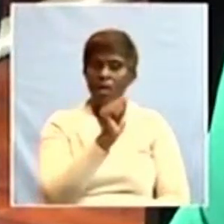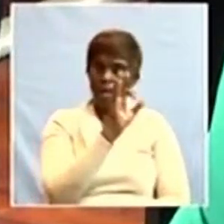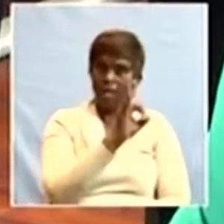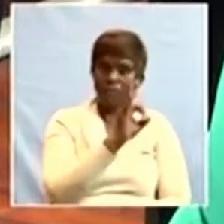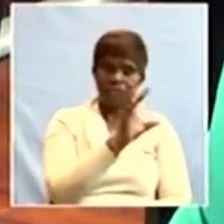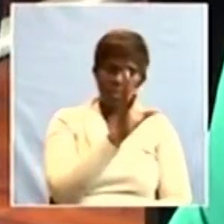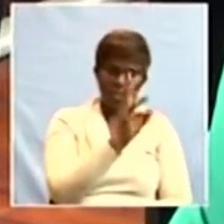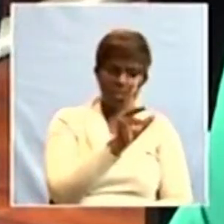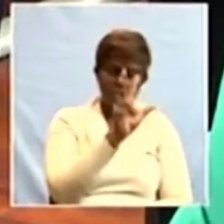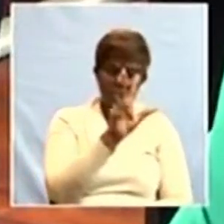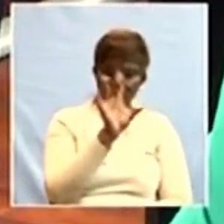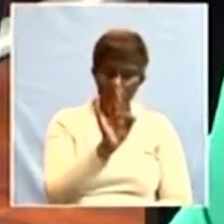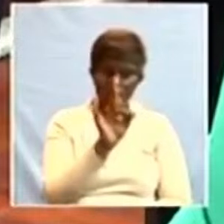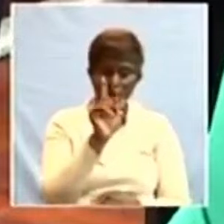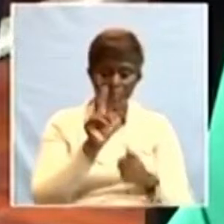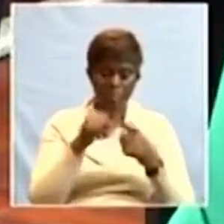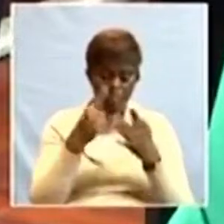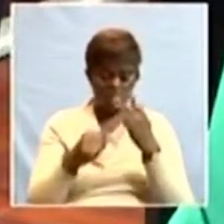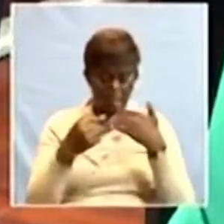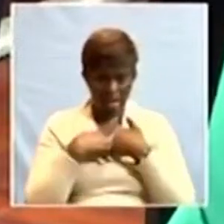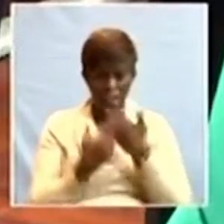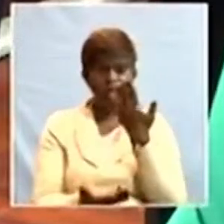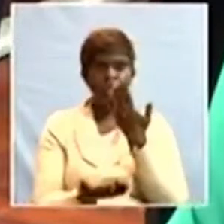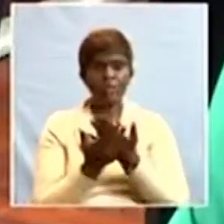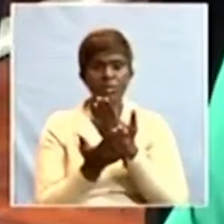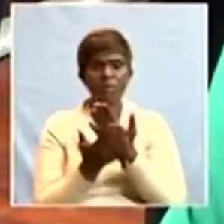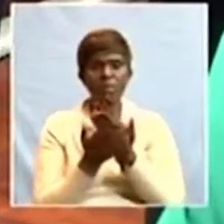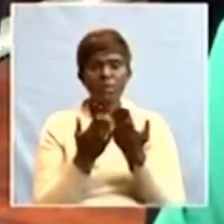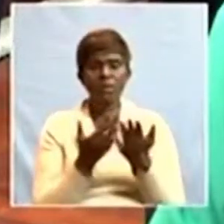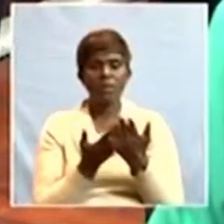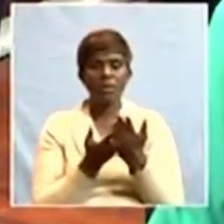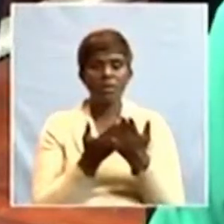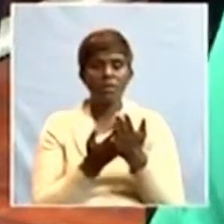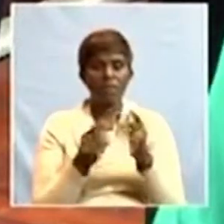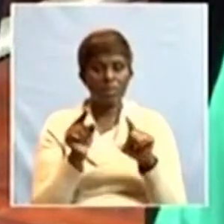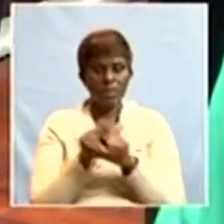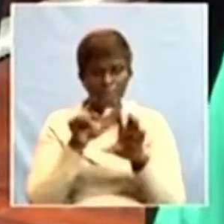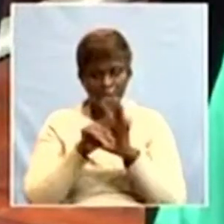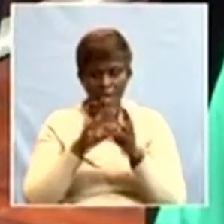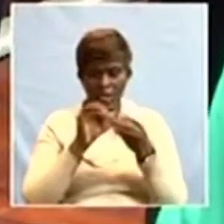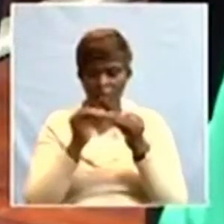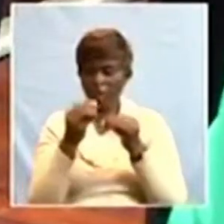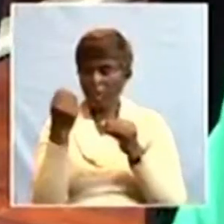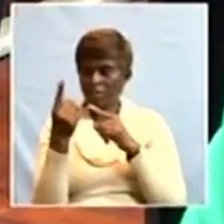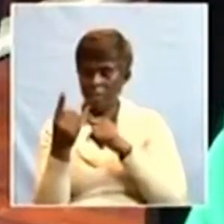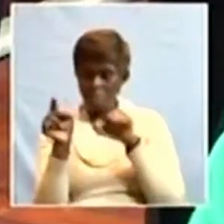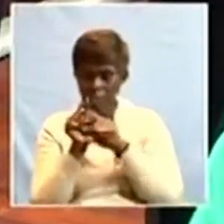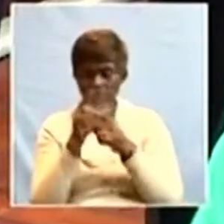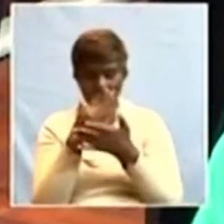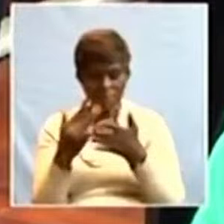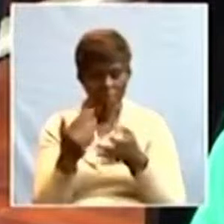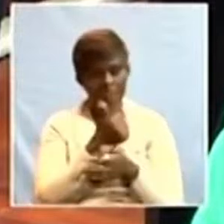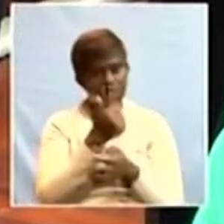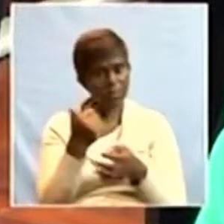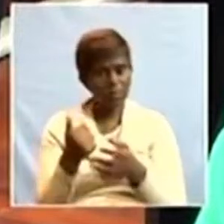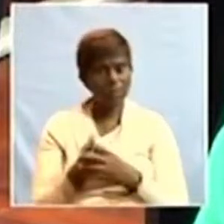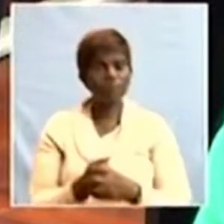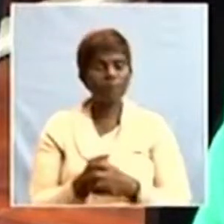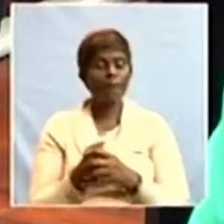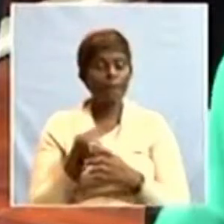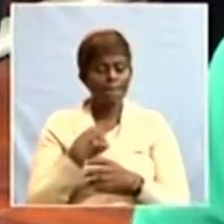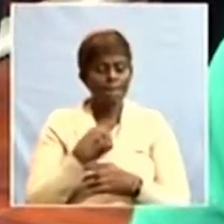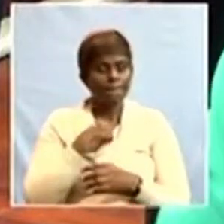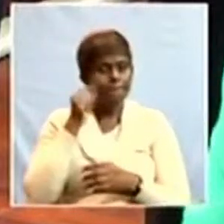638, but what has been attached in Appendix 11 is something else. I